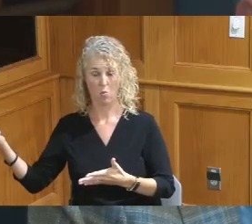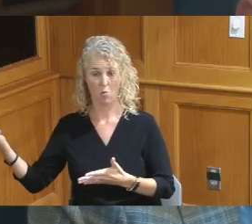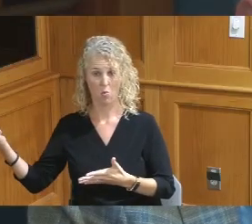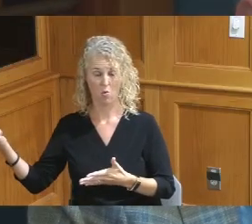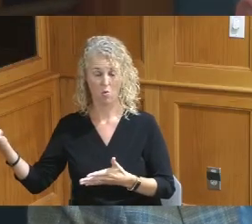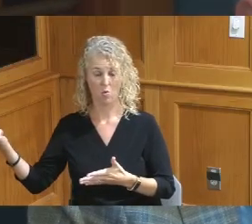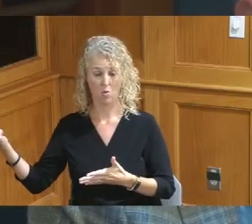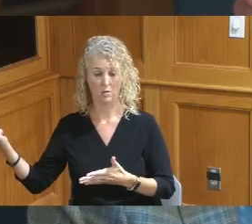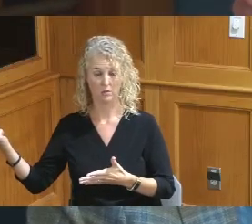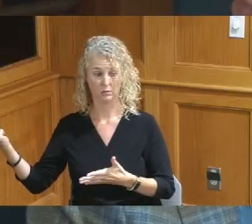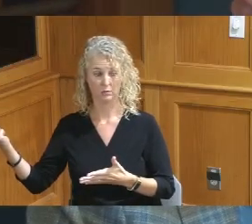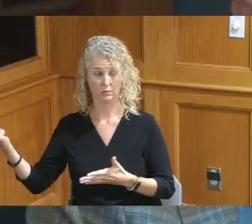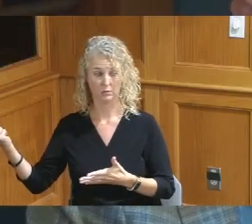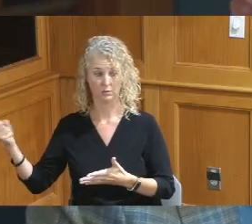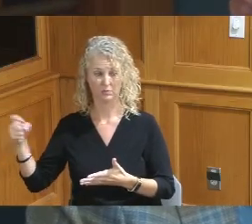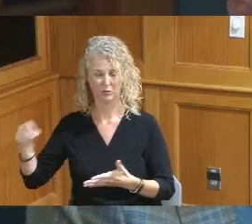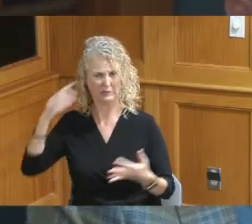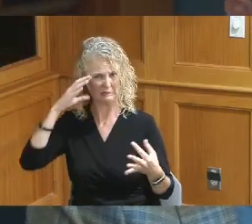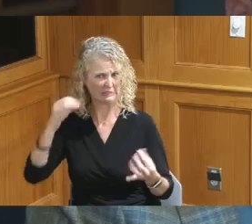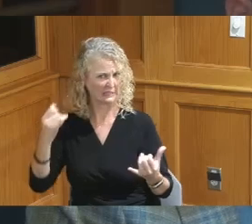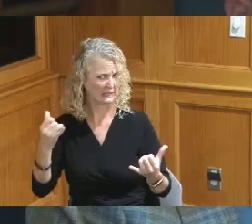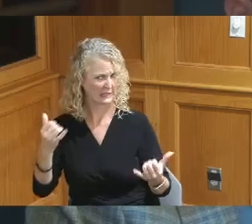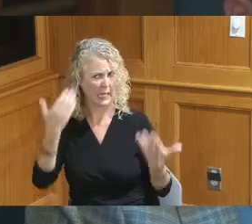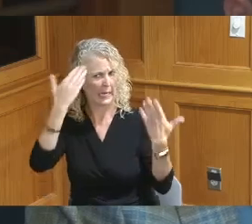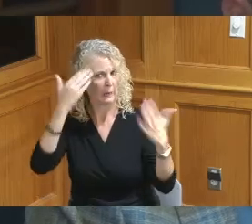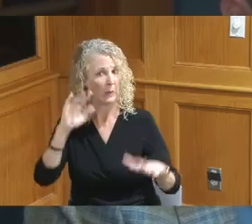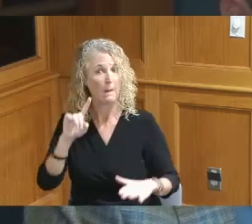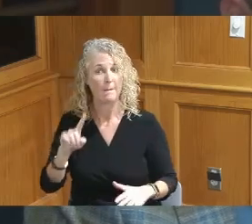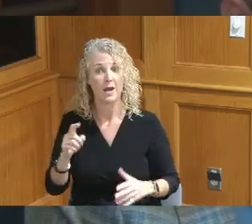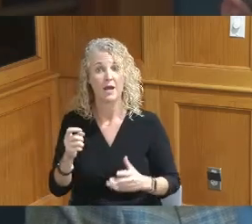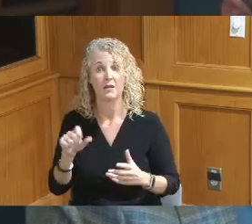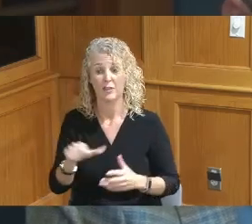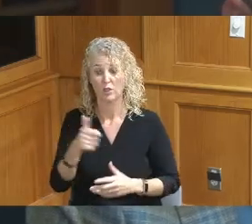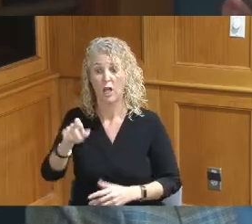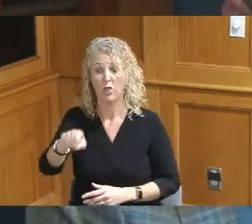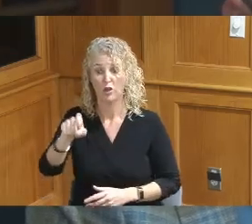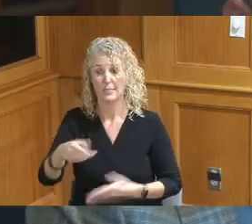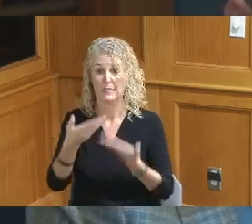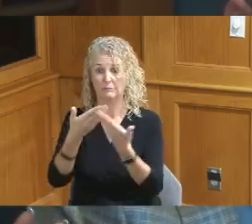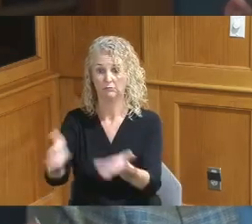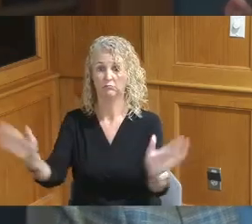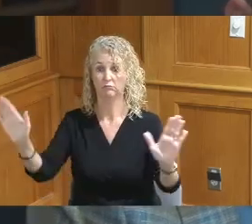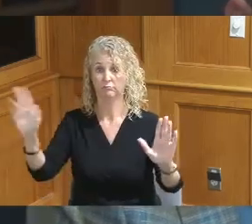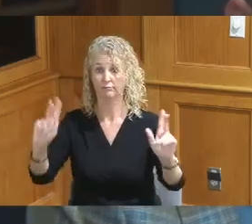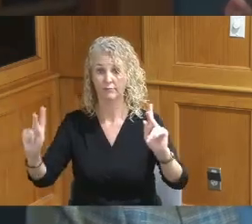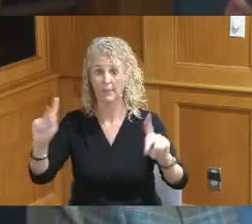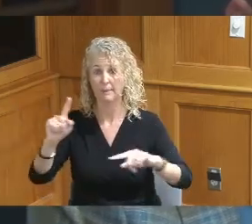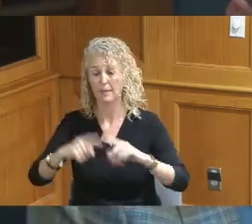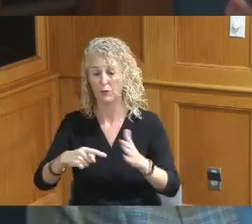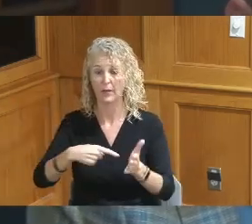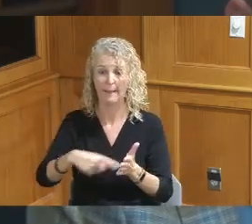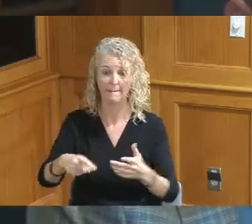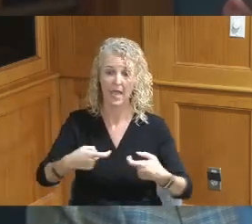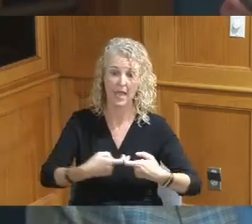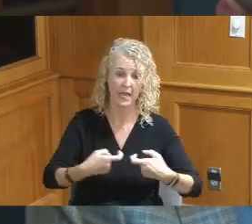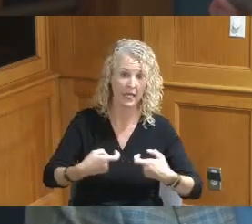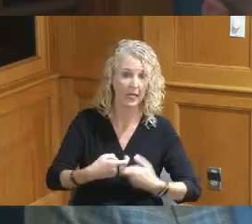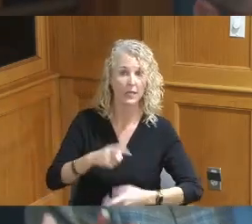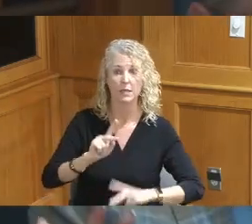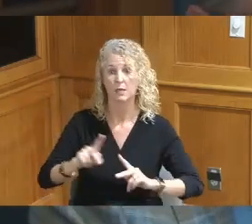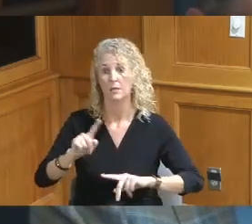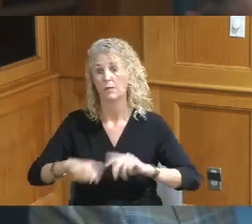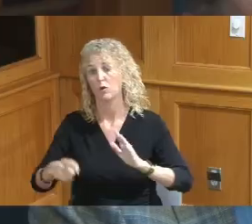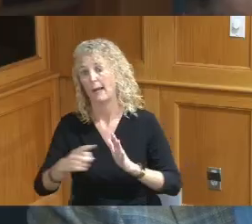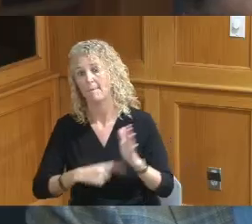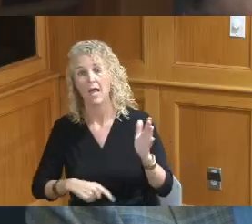but I don't know if we have to make a decision today. But there are a lot of other needs. I mean, there's people who can't pay their gas and electric still. There's